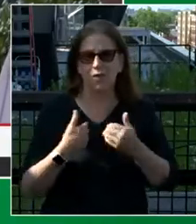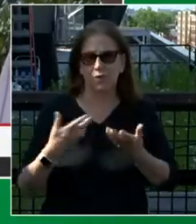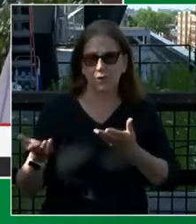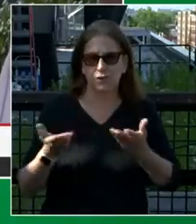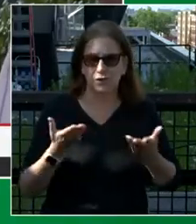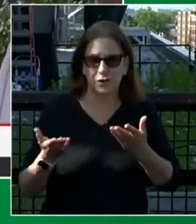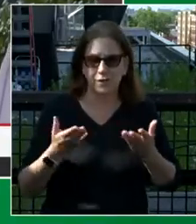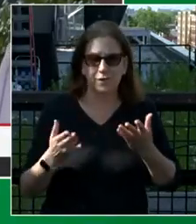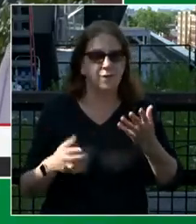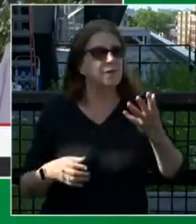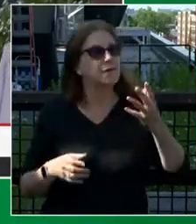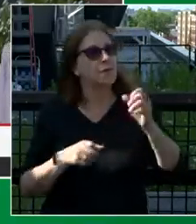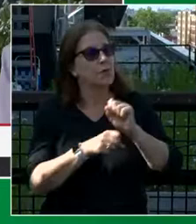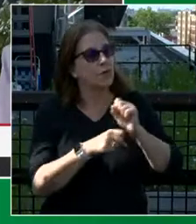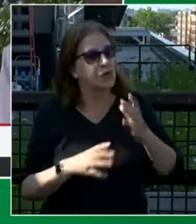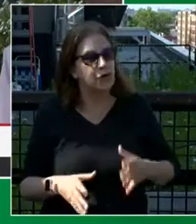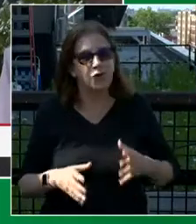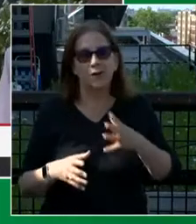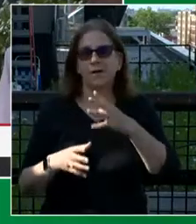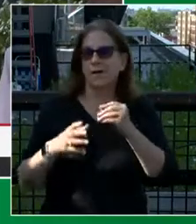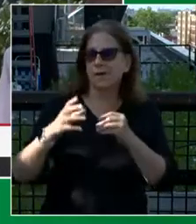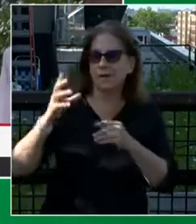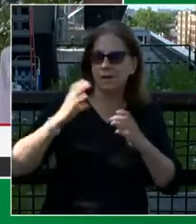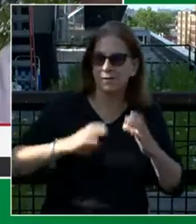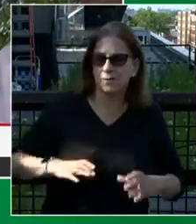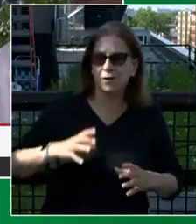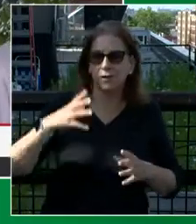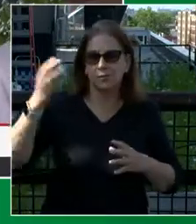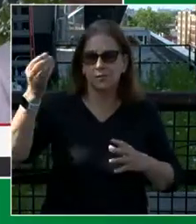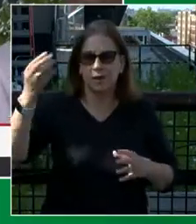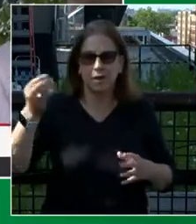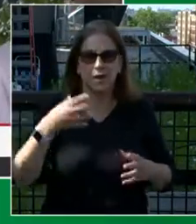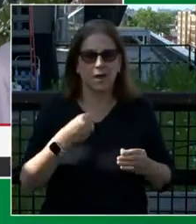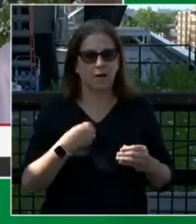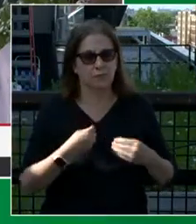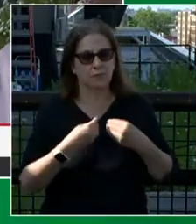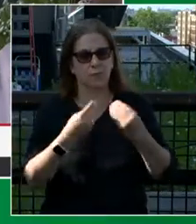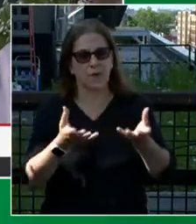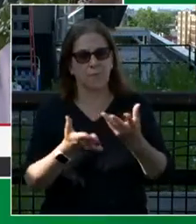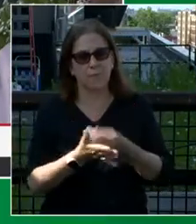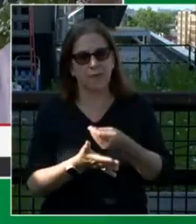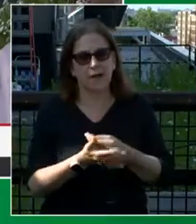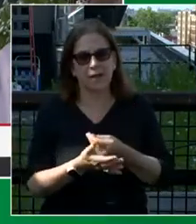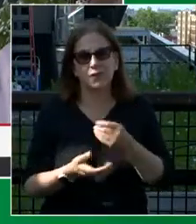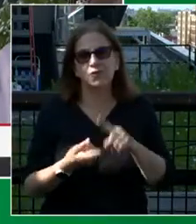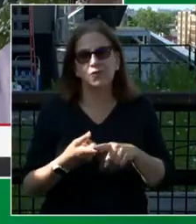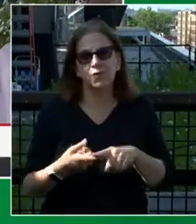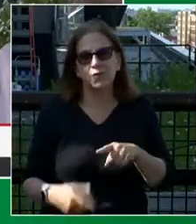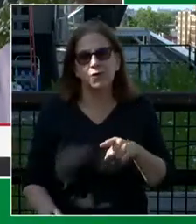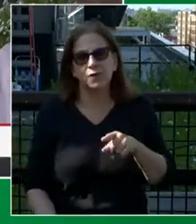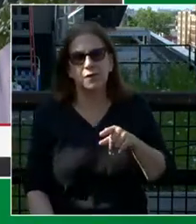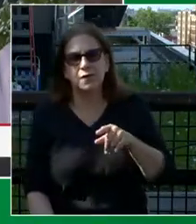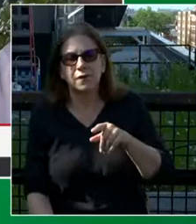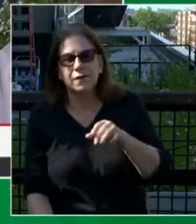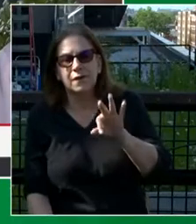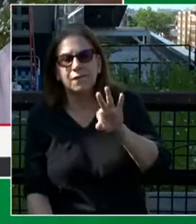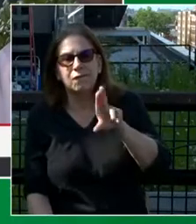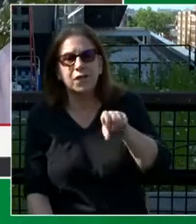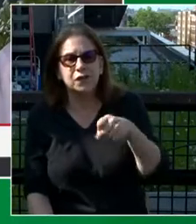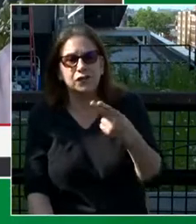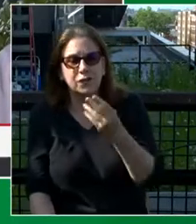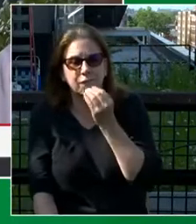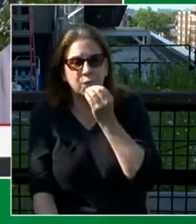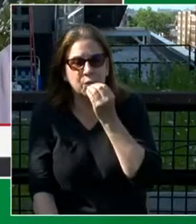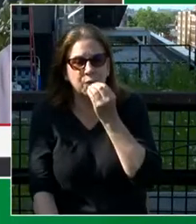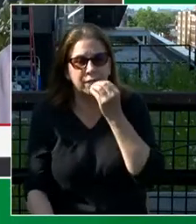grants to, I mentioned this before, but like Fresh Food Factory, which is Ward 8, not 7, but to support, healthy nutrition, and why we're